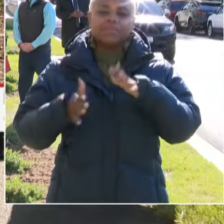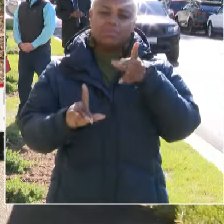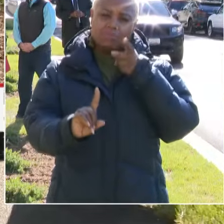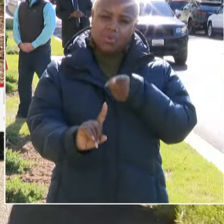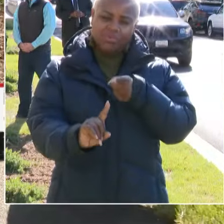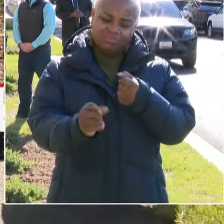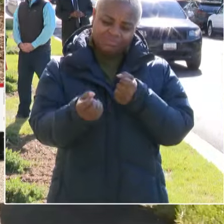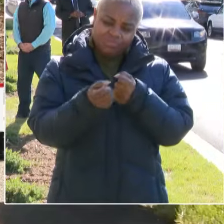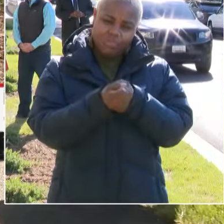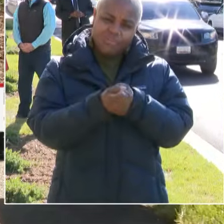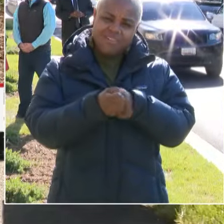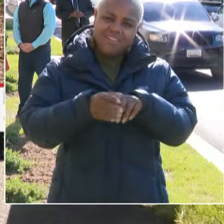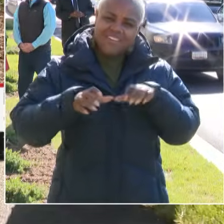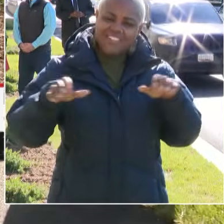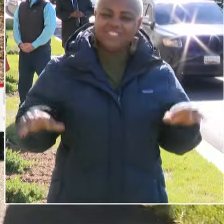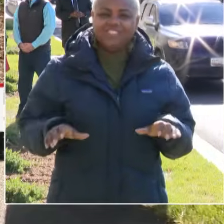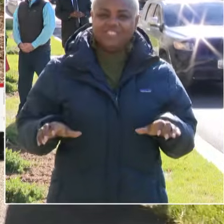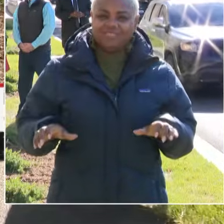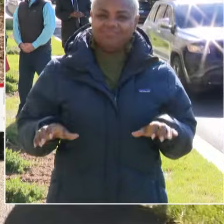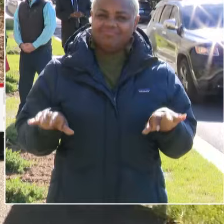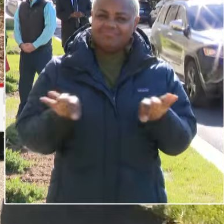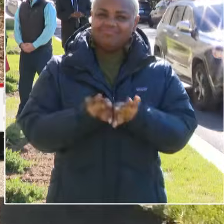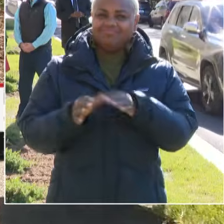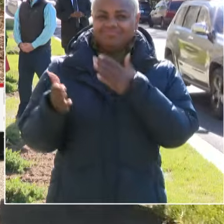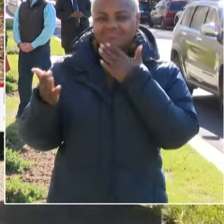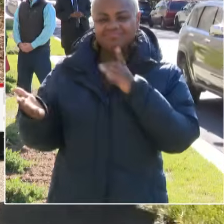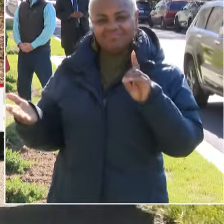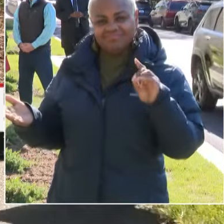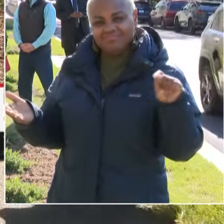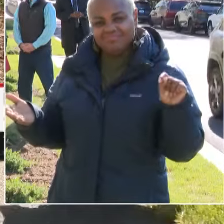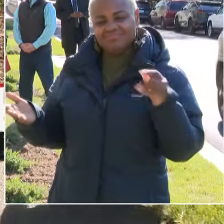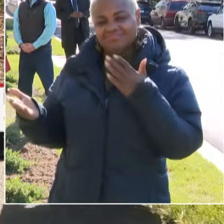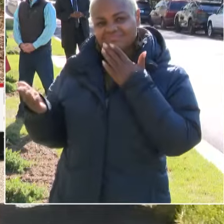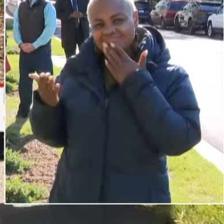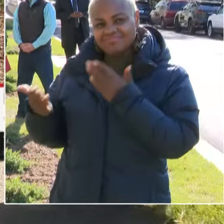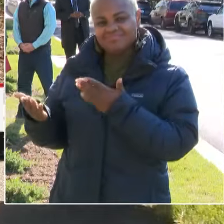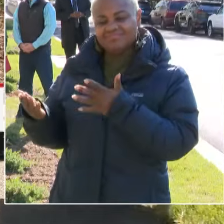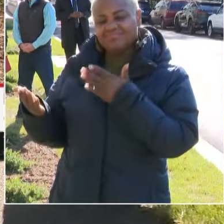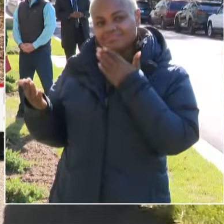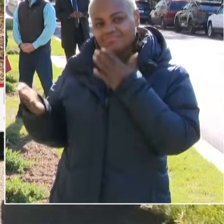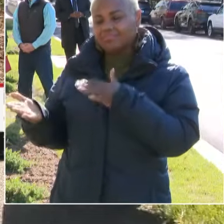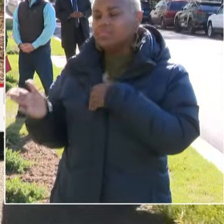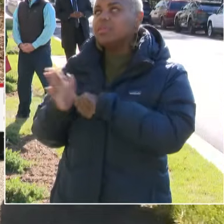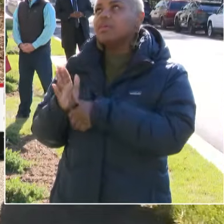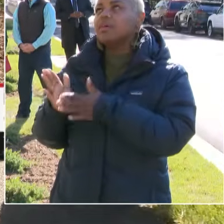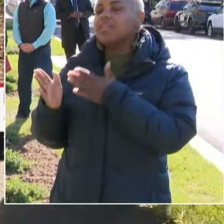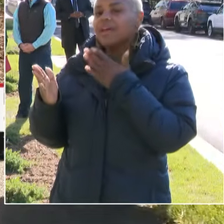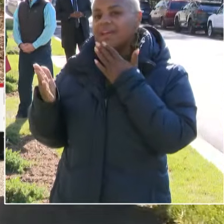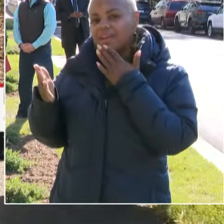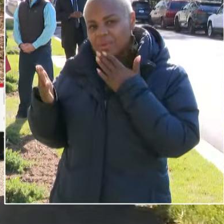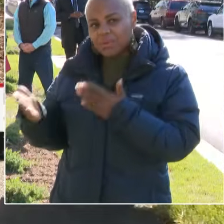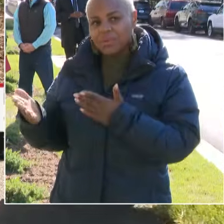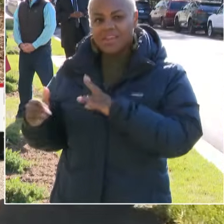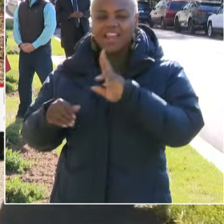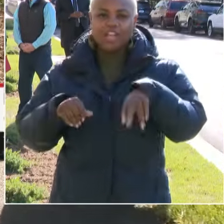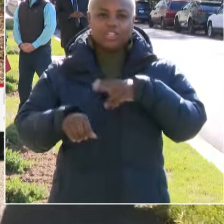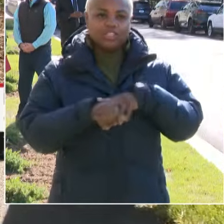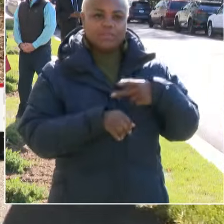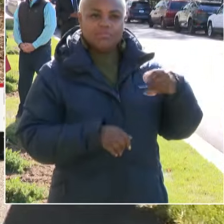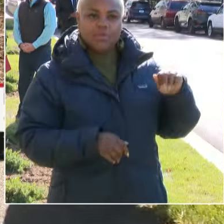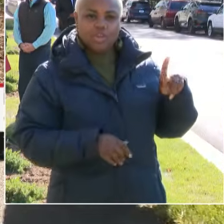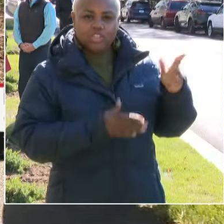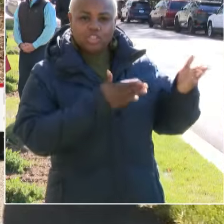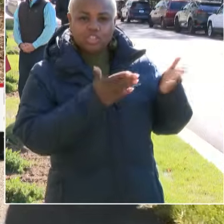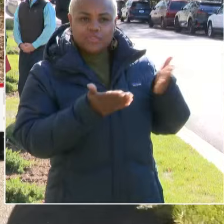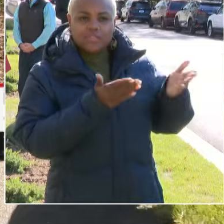thank you to the Department of Transportation. Thank you, thank you, thank you. Thank you to the National Park Service and all the construction workers who